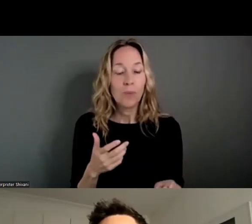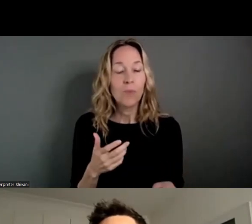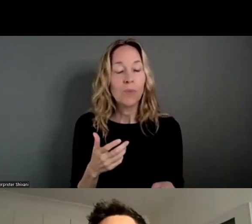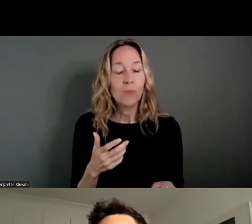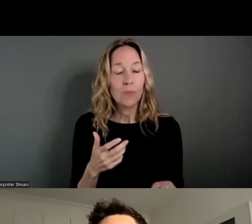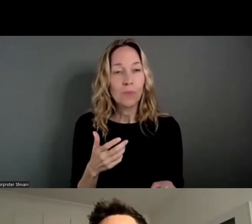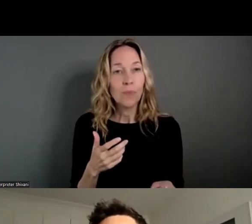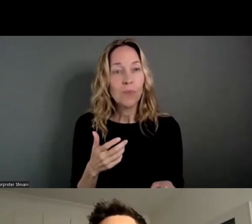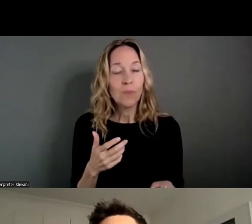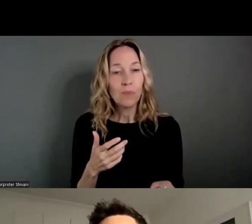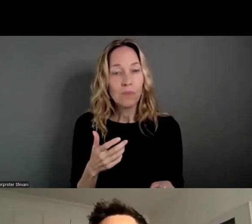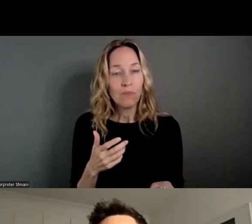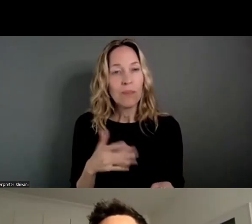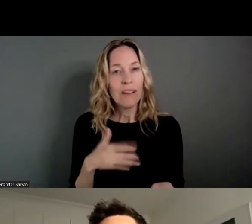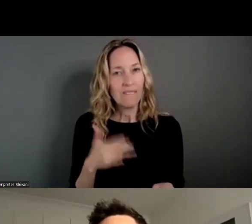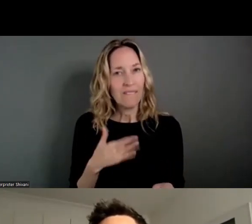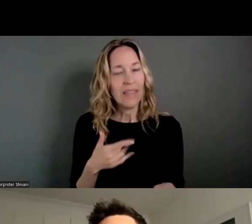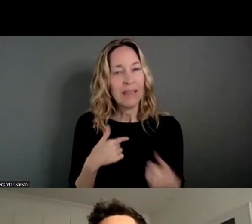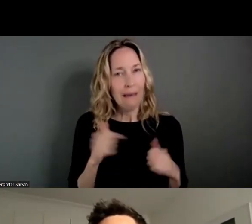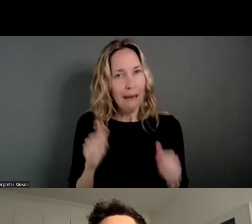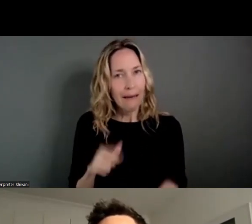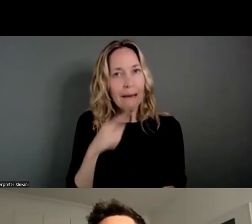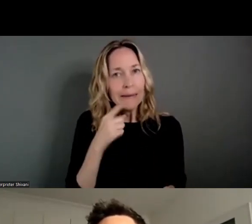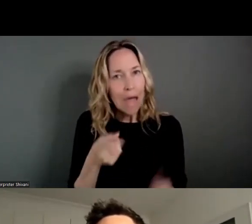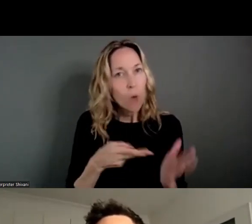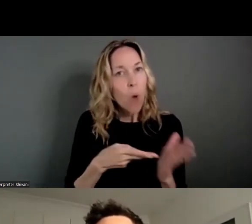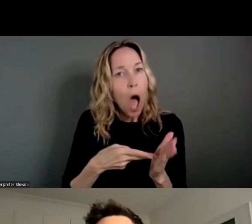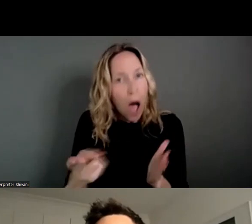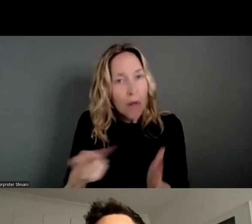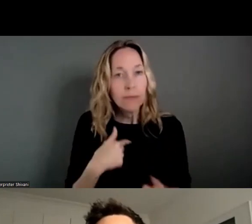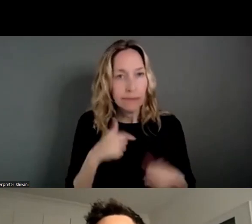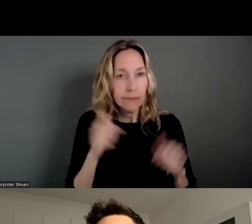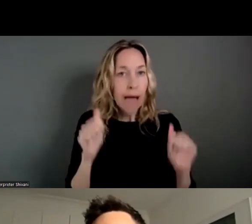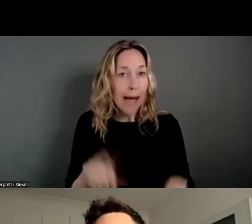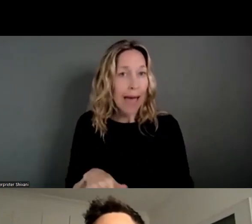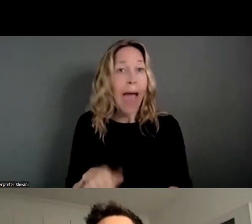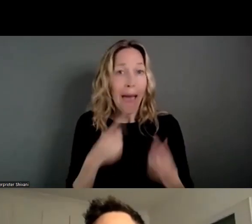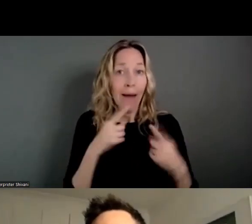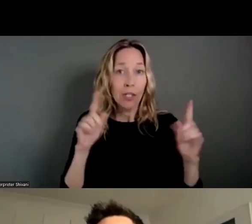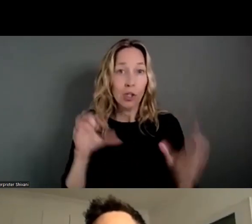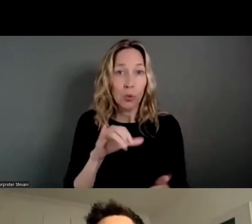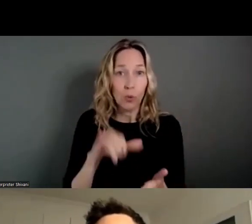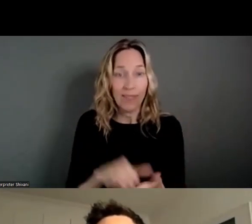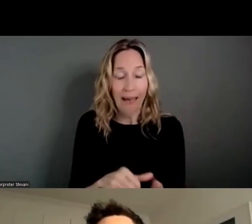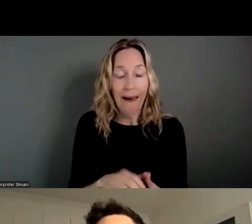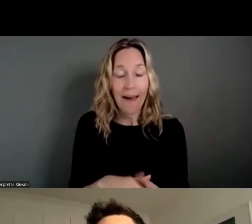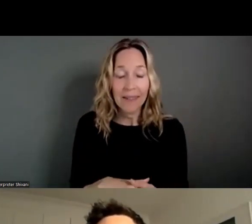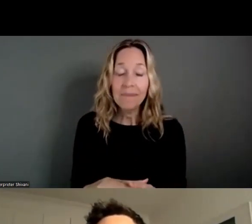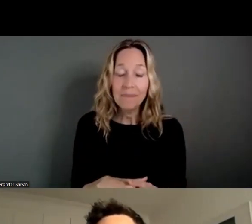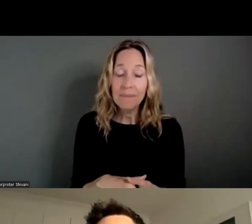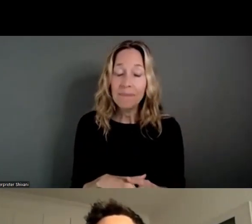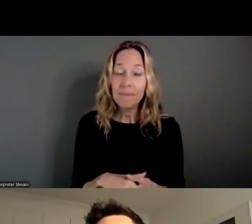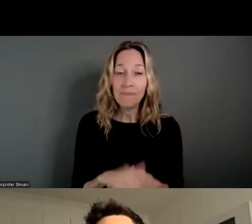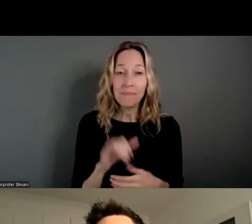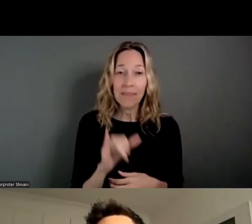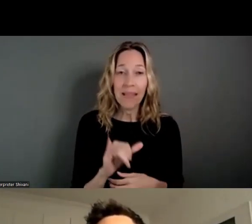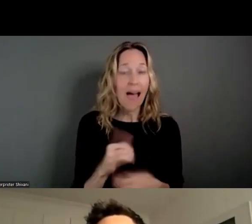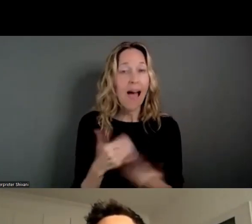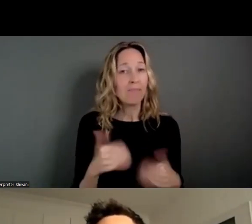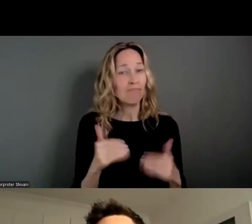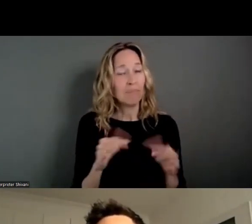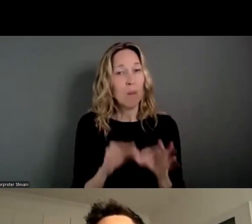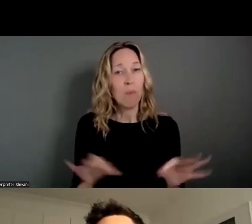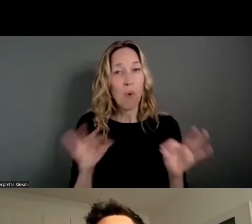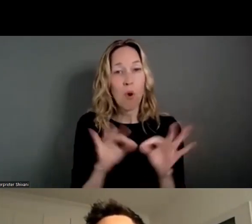least attempt to accomplish that. And so that is really important. You know, the kind